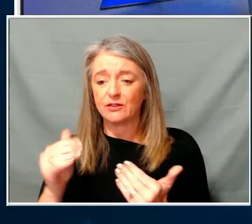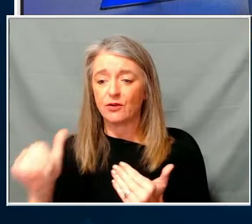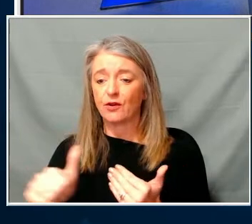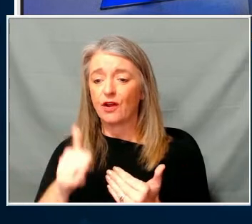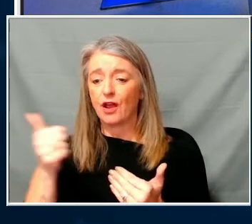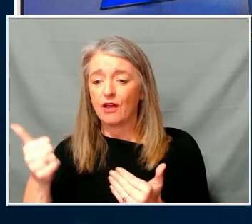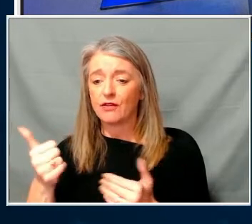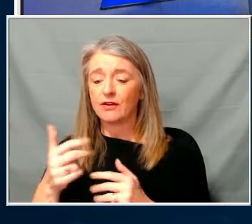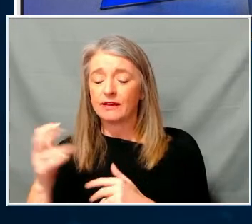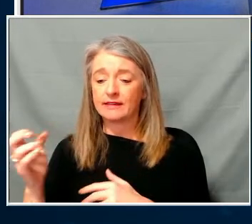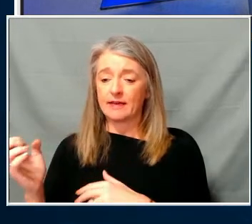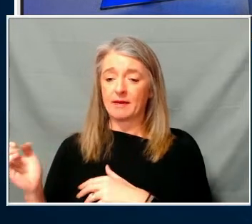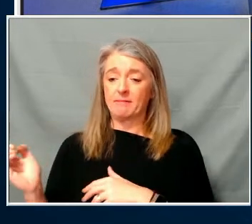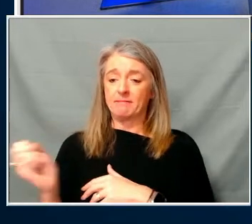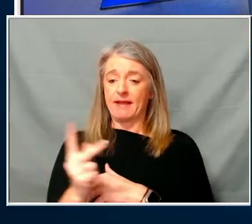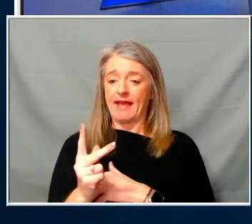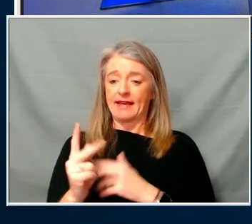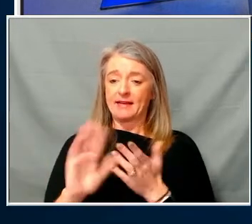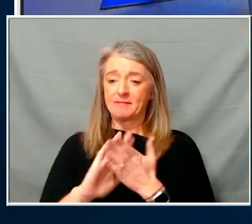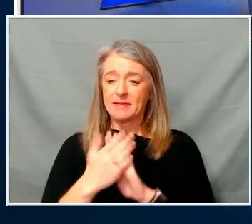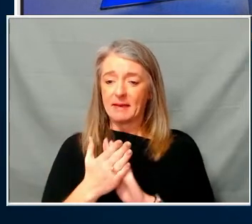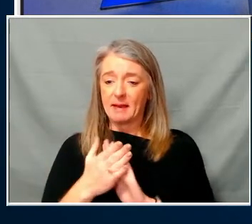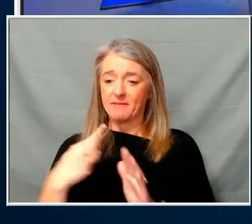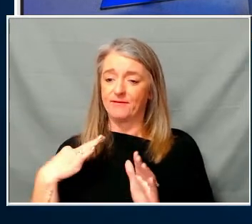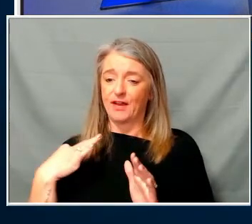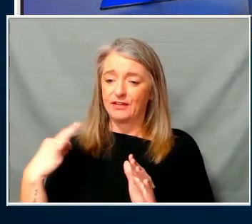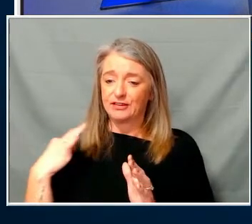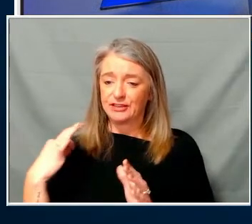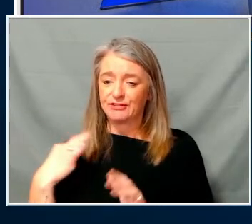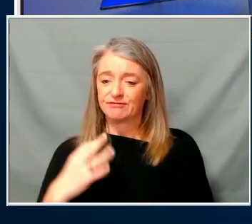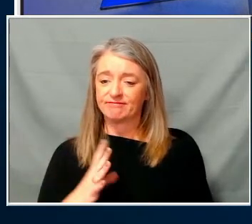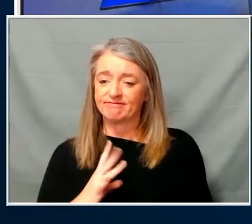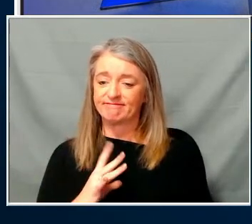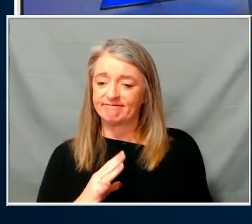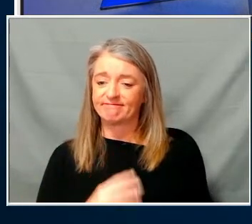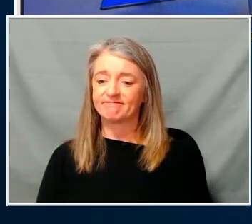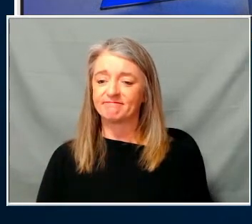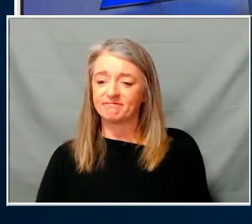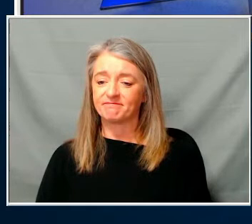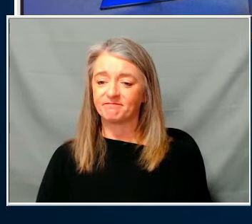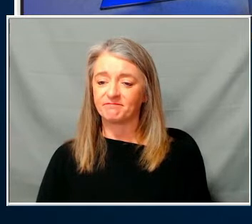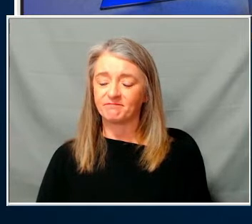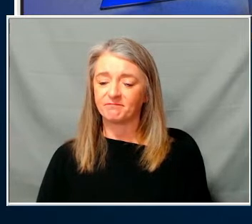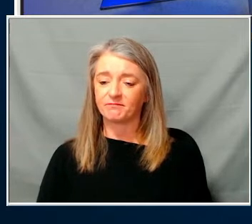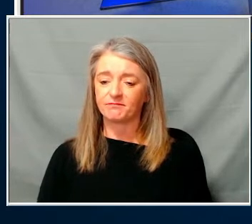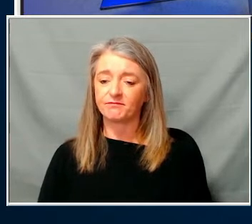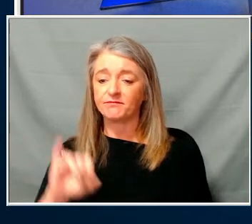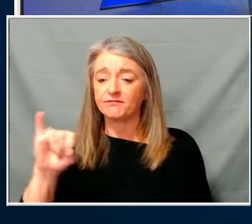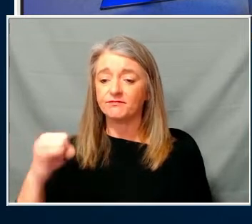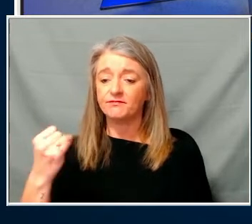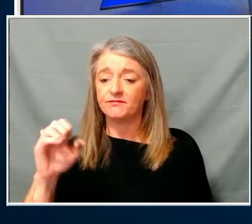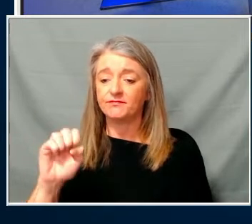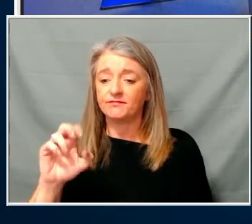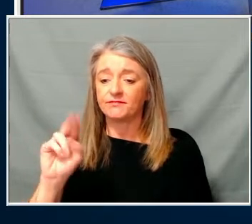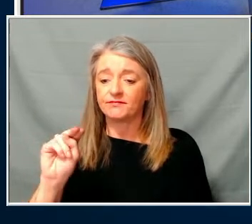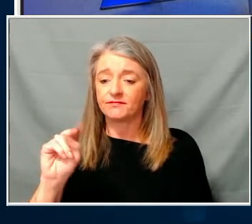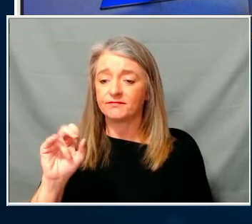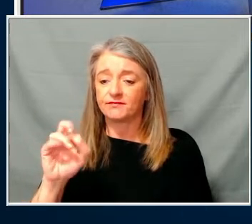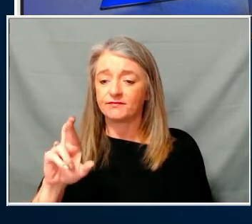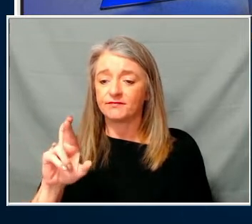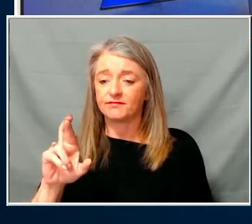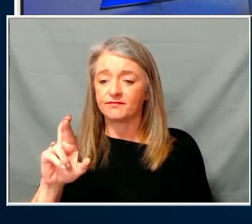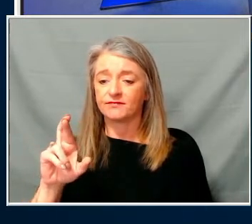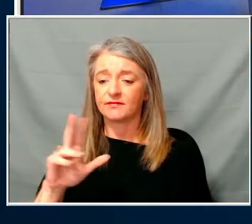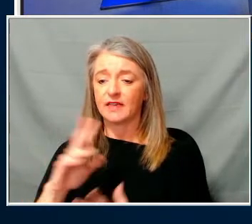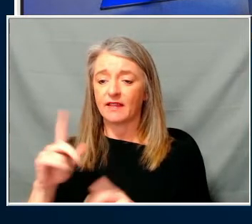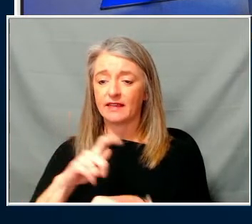turning around and kind of full circle moment, turning back into a volunteer and helping others the way they were helped. Jennifer, what is your big takeaway? A lot of times people say they